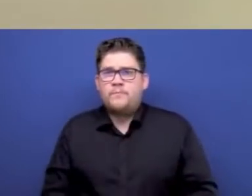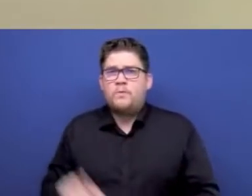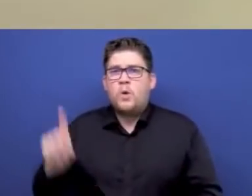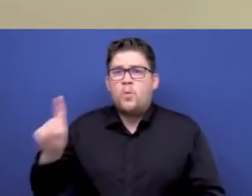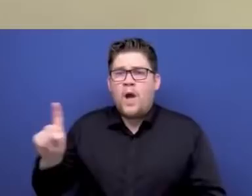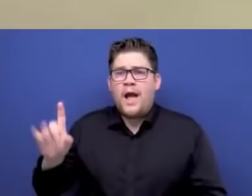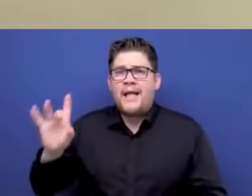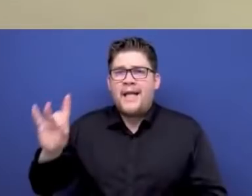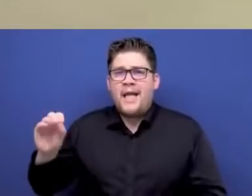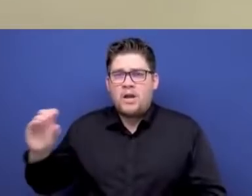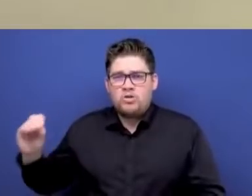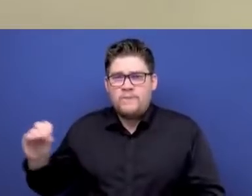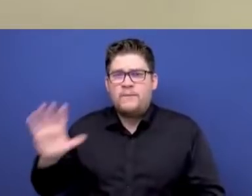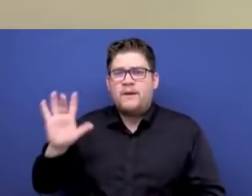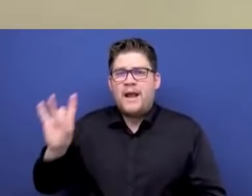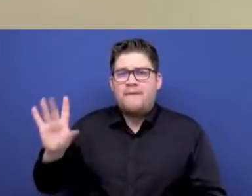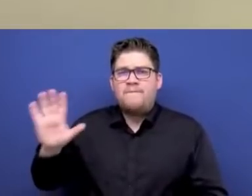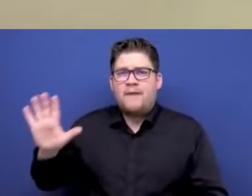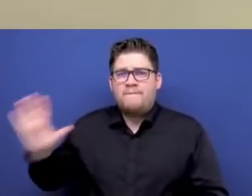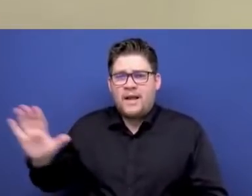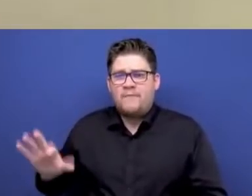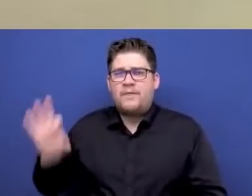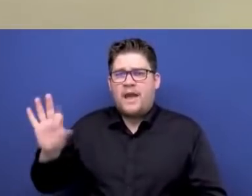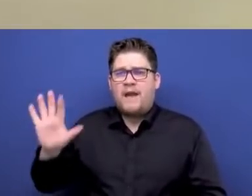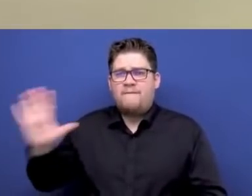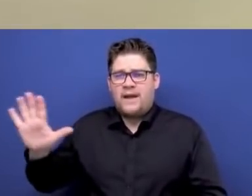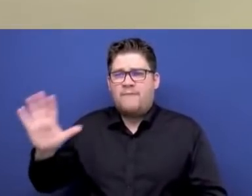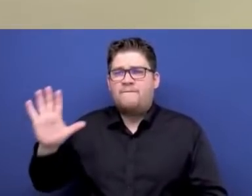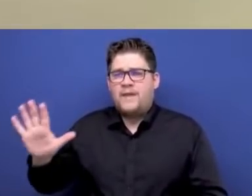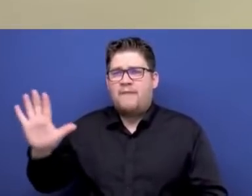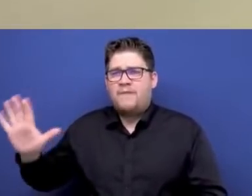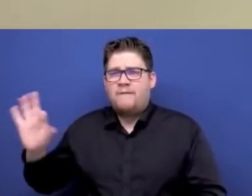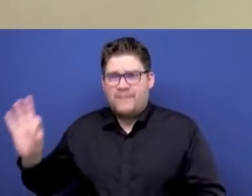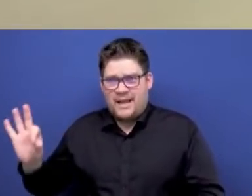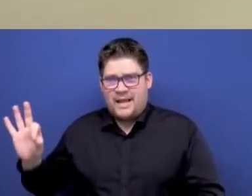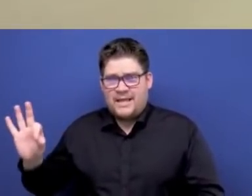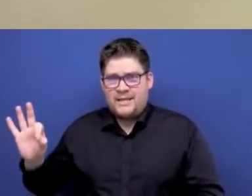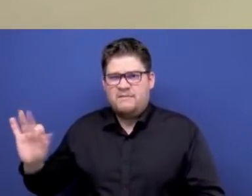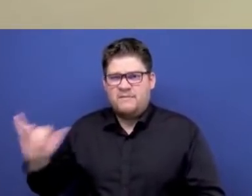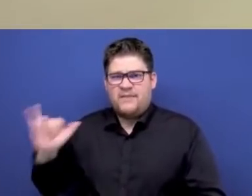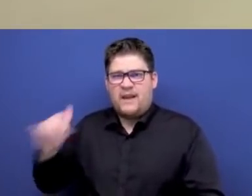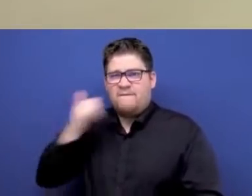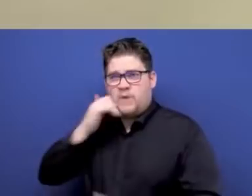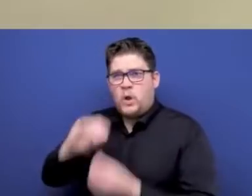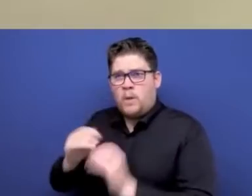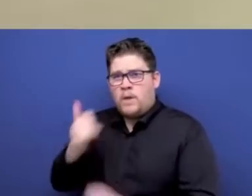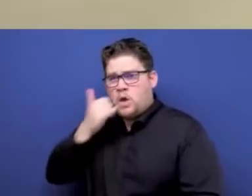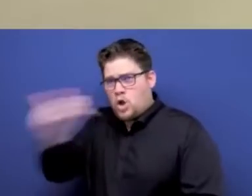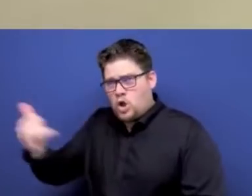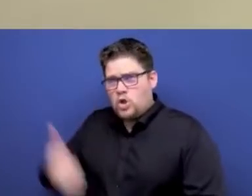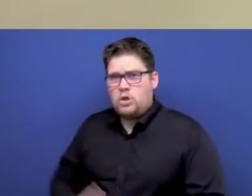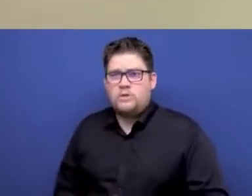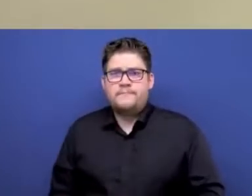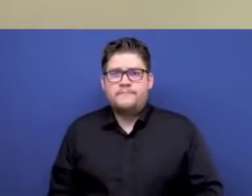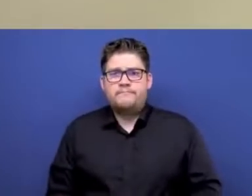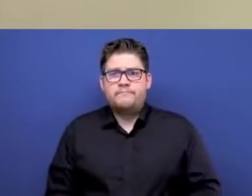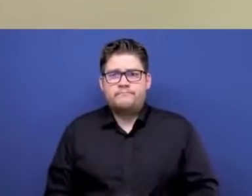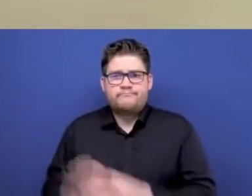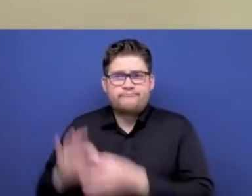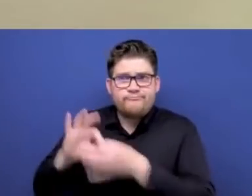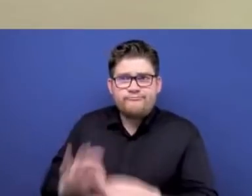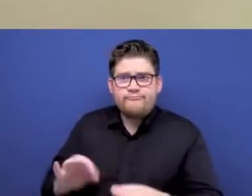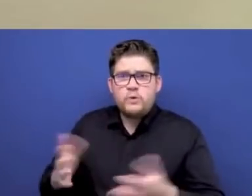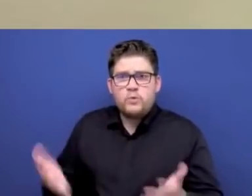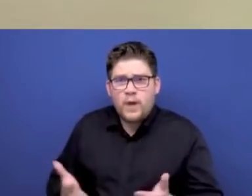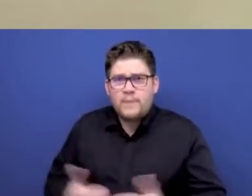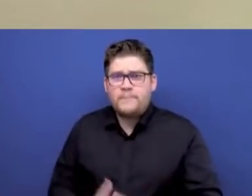1-800-585-9559. A little bit on personal preparedness and public safety. I just want to reiterate the messaging provided by my colleague at BC